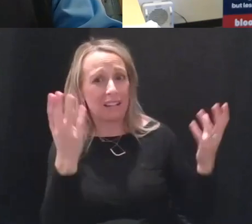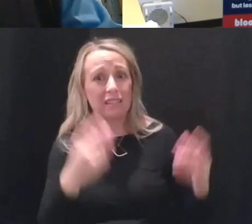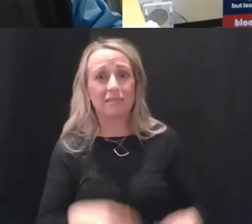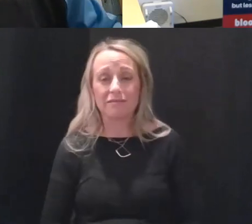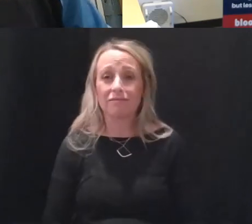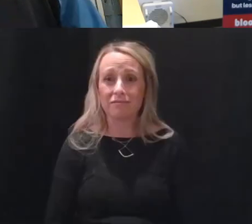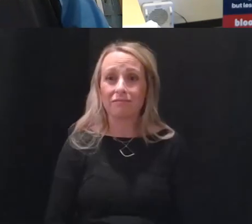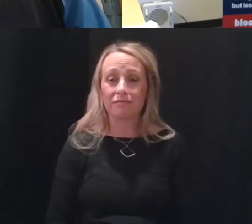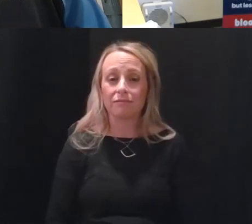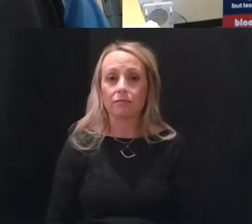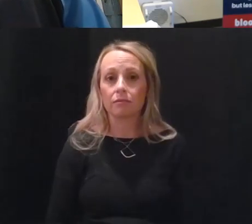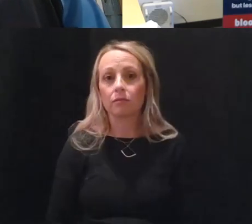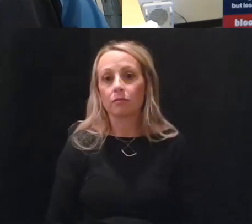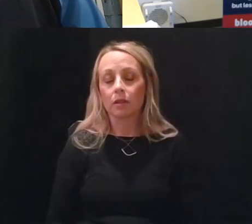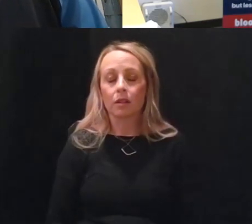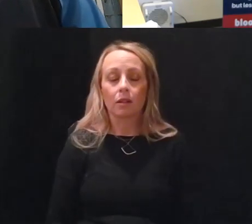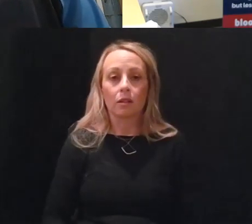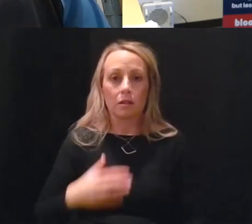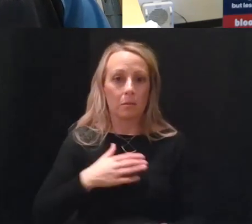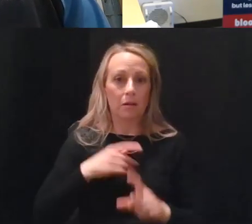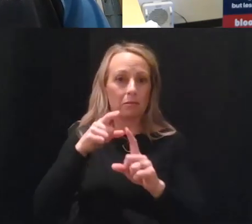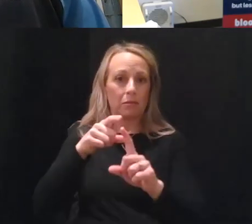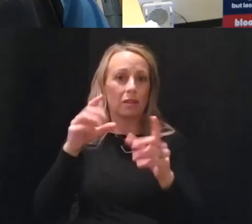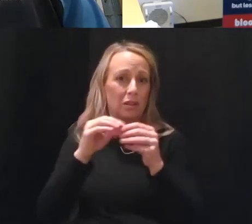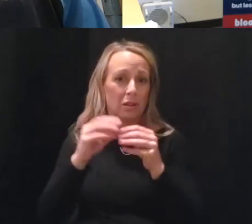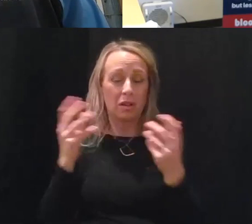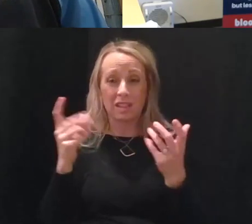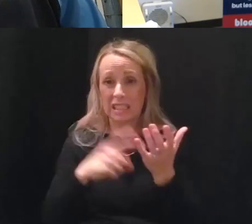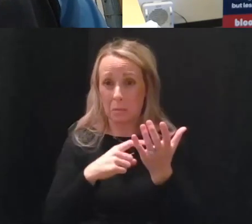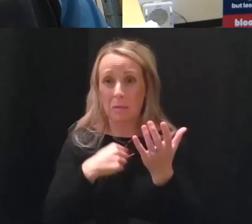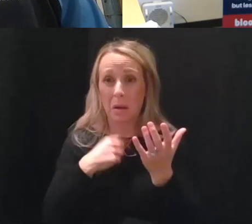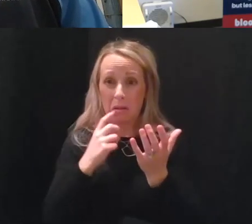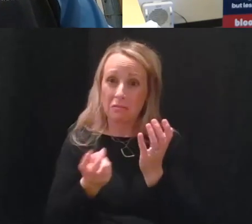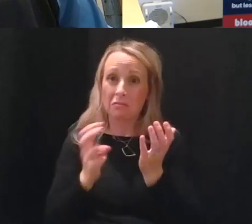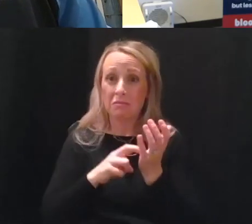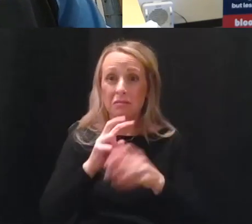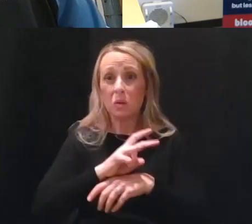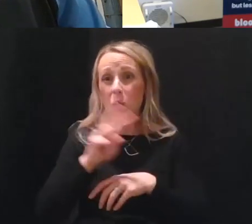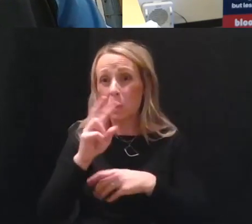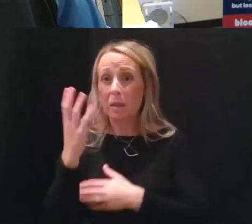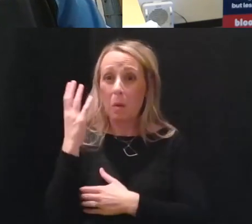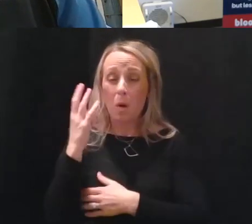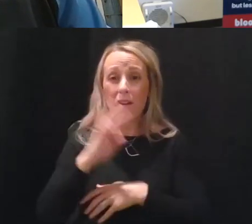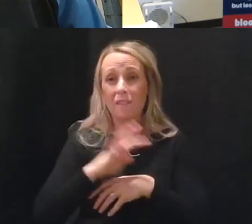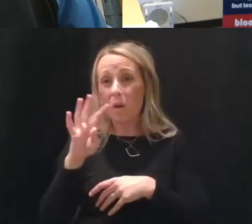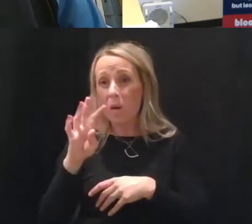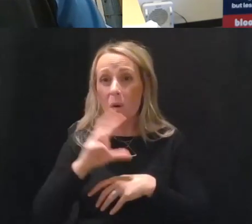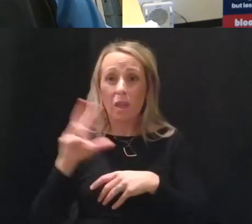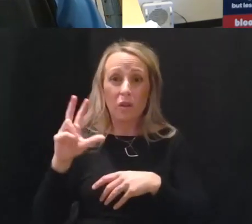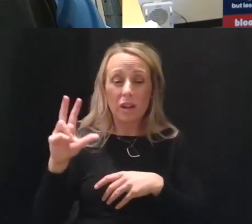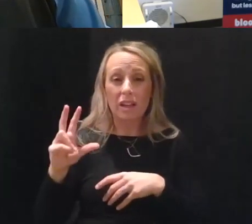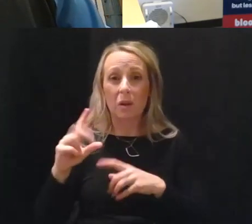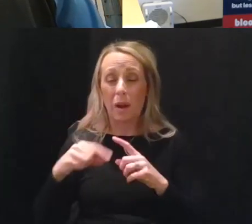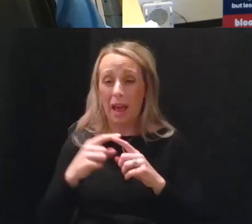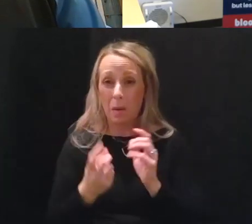of the things where I was going with this is, sometimes I'll wake up at 2 in the morning. Sometimes I'll wake up at 4 or 3. And when I